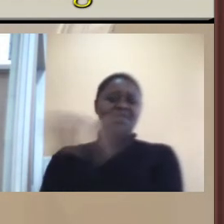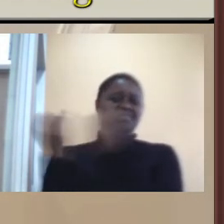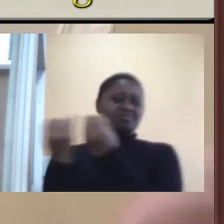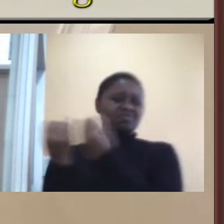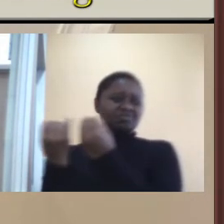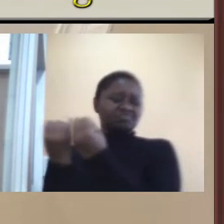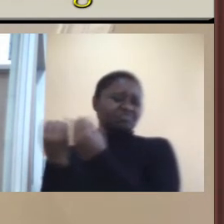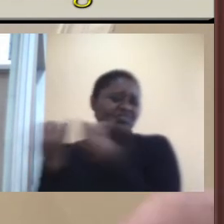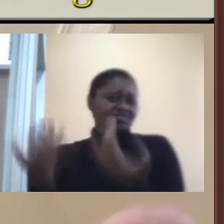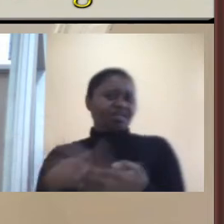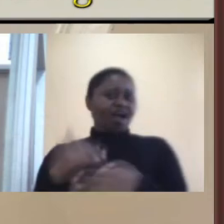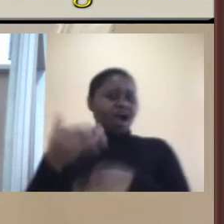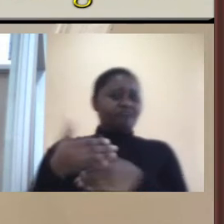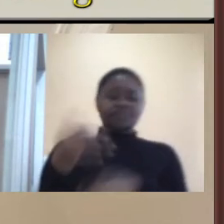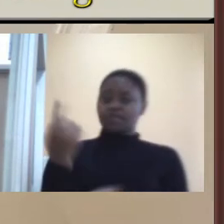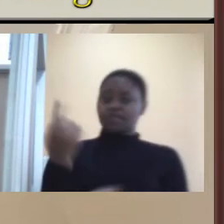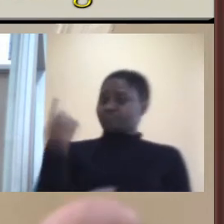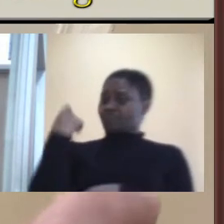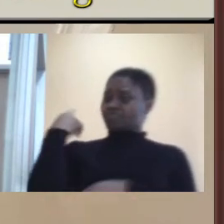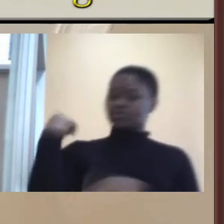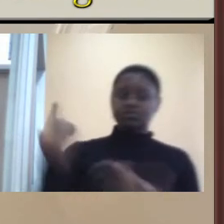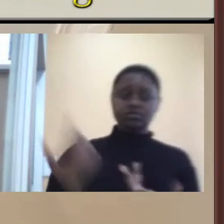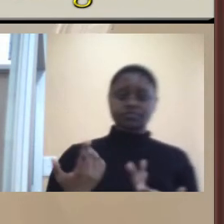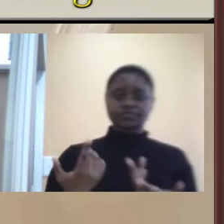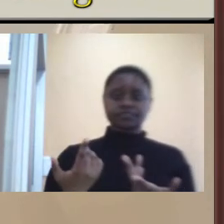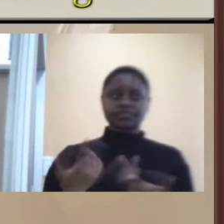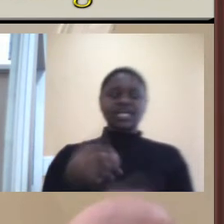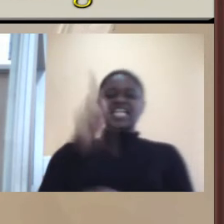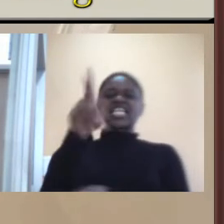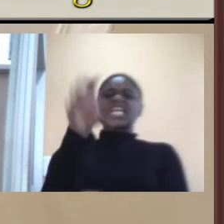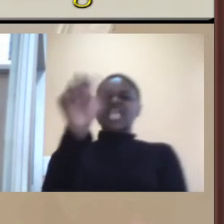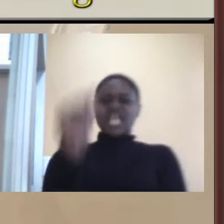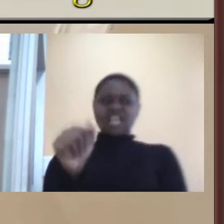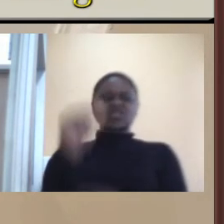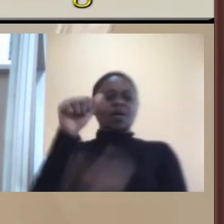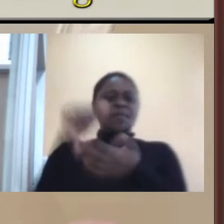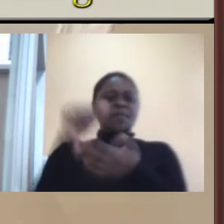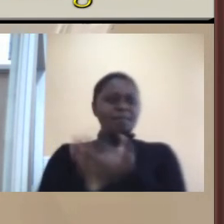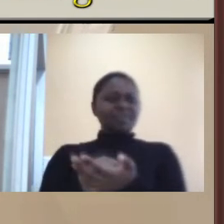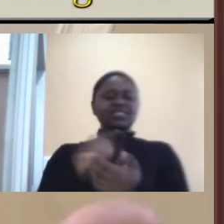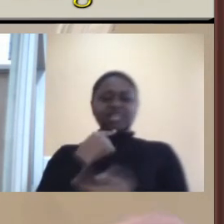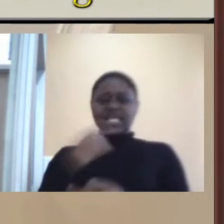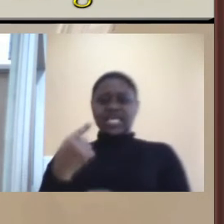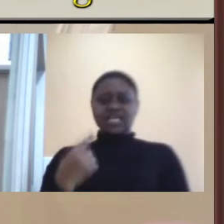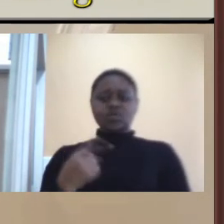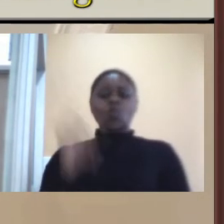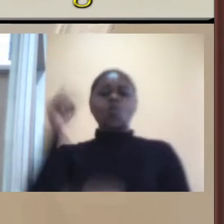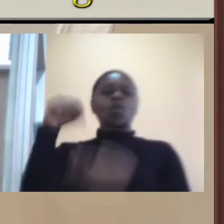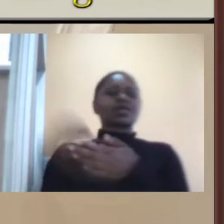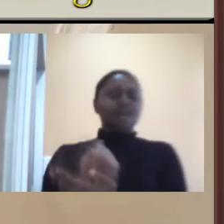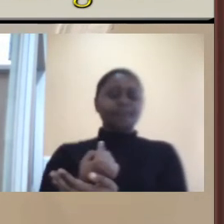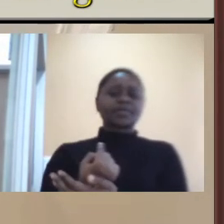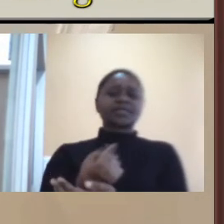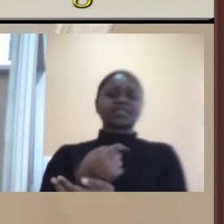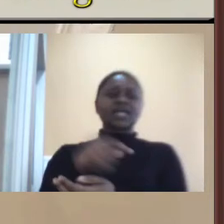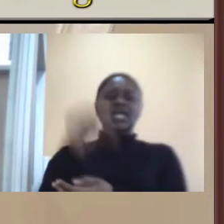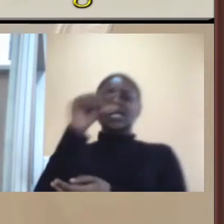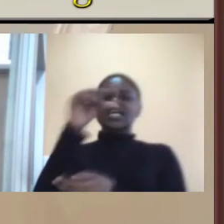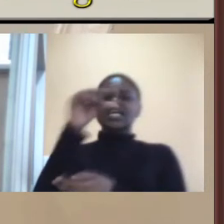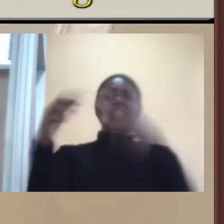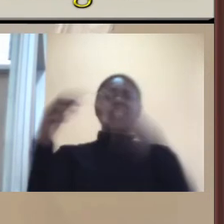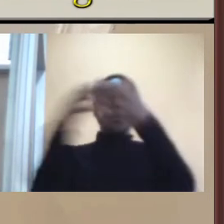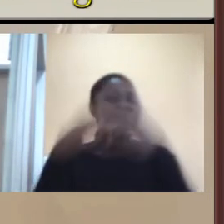kind enough after yesterday. We were able to say that DA must also say that what happened to George Floyd in America